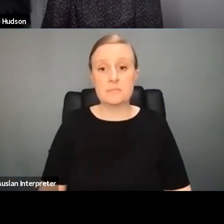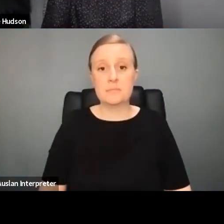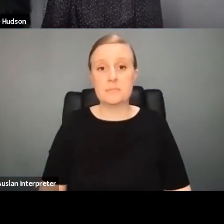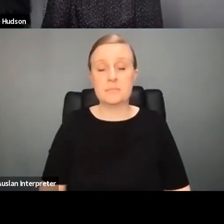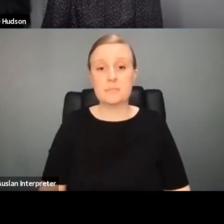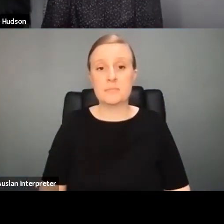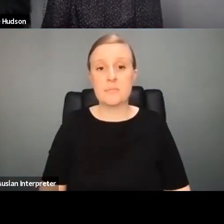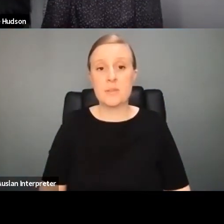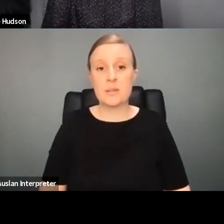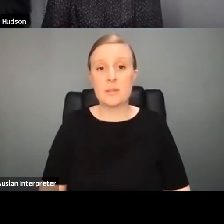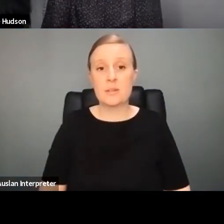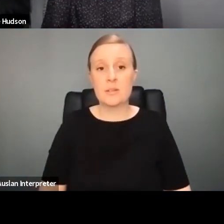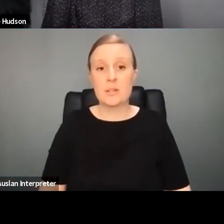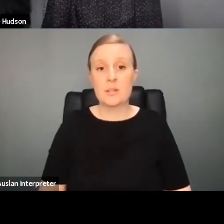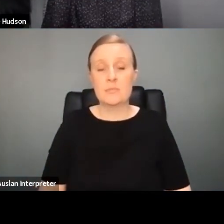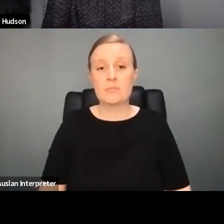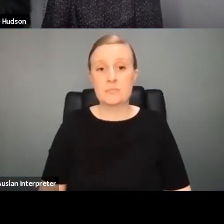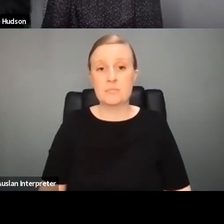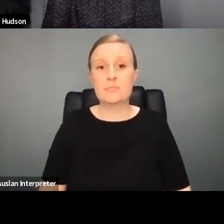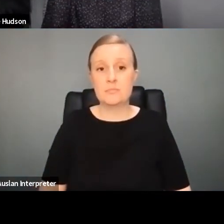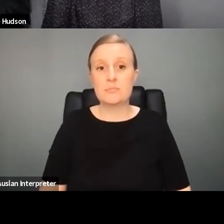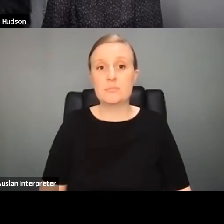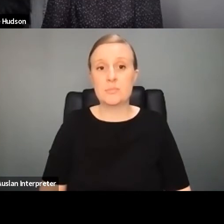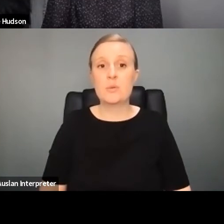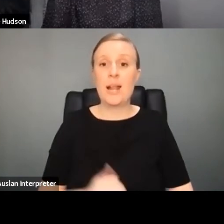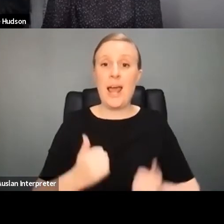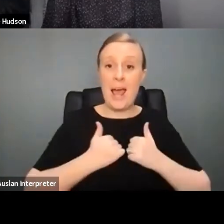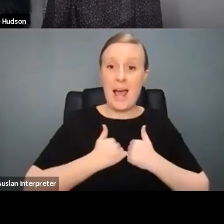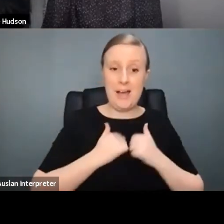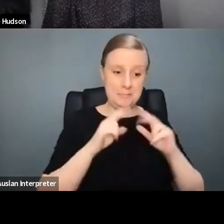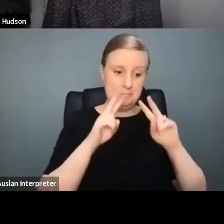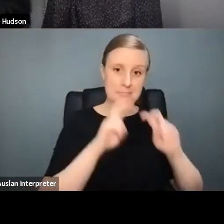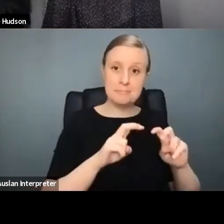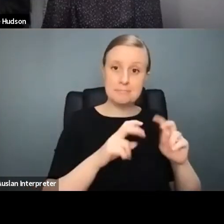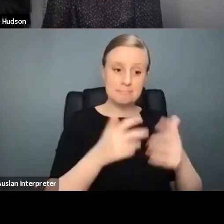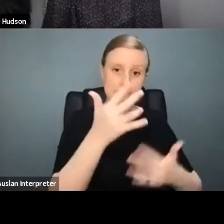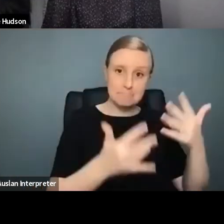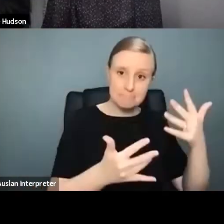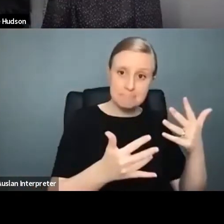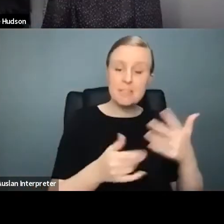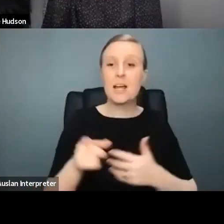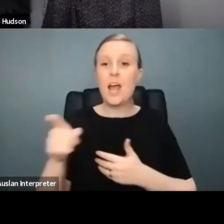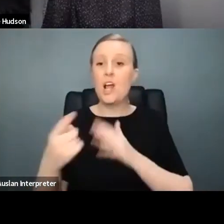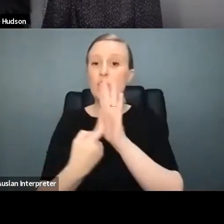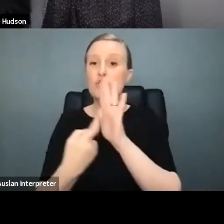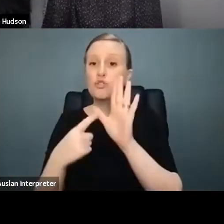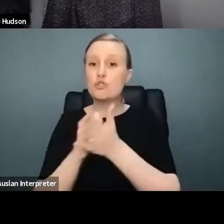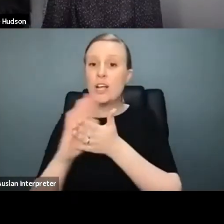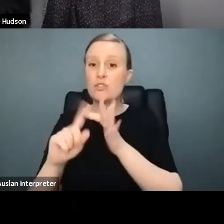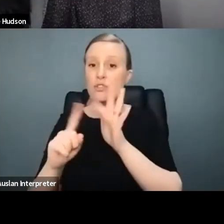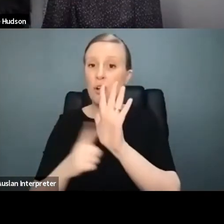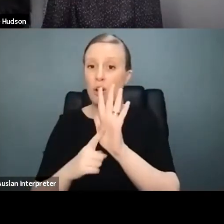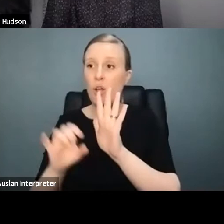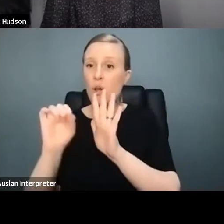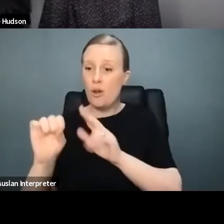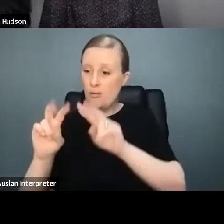small. I guess one of the things when we compare the data from our data set and obviously what Rachel presented is that they're very different populations.